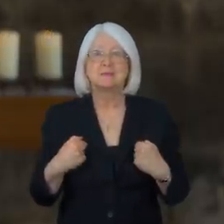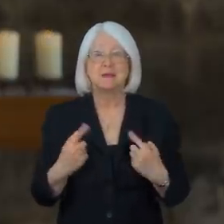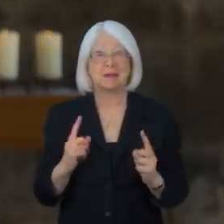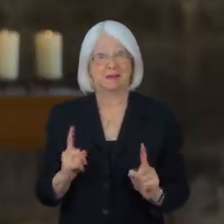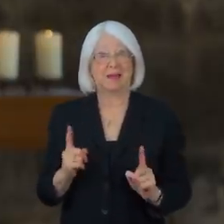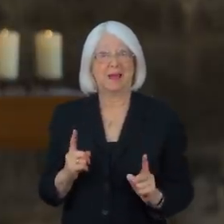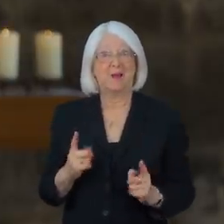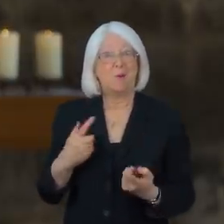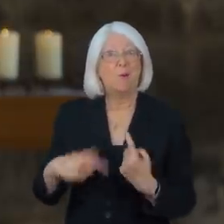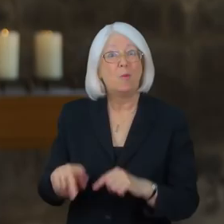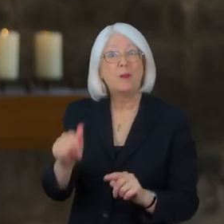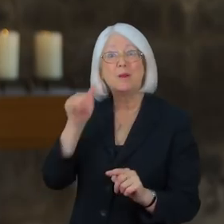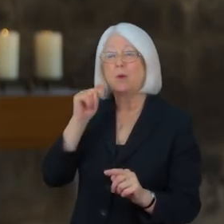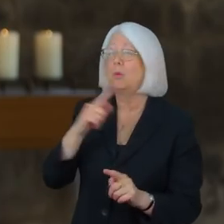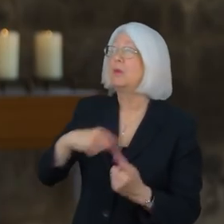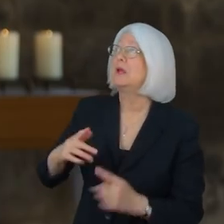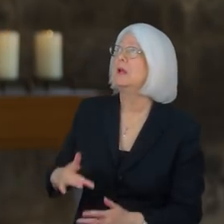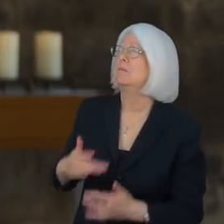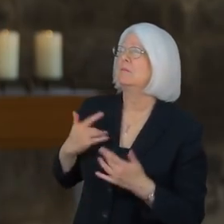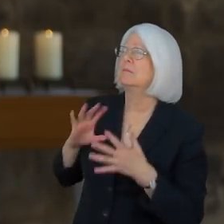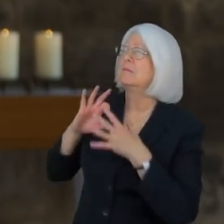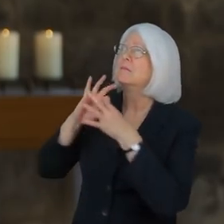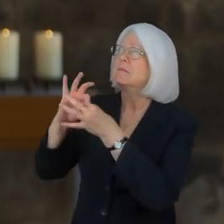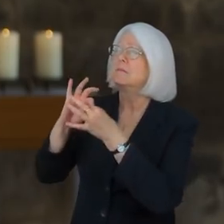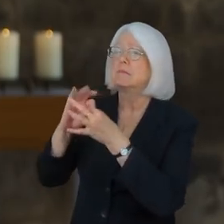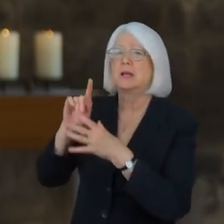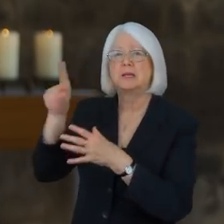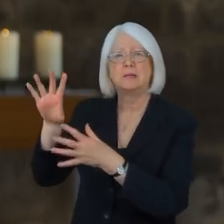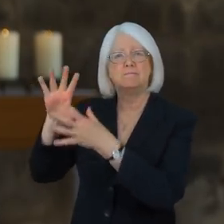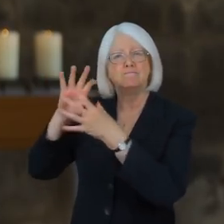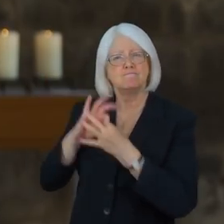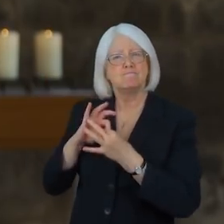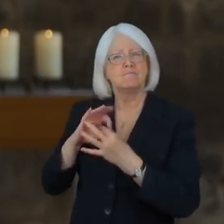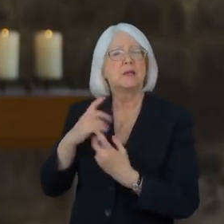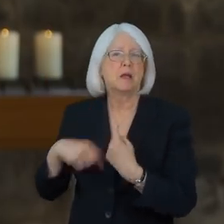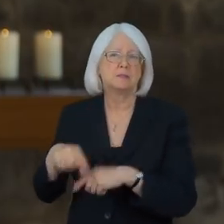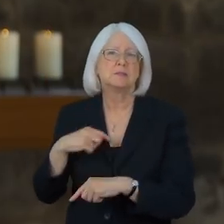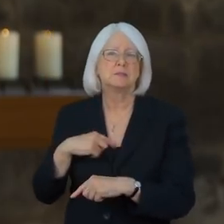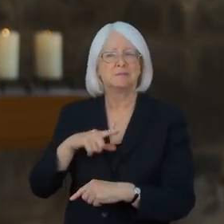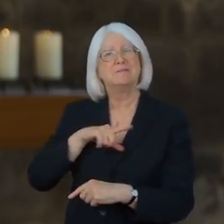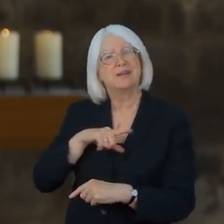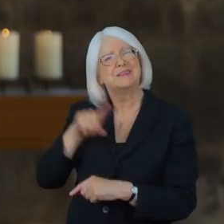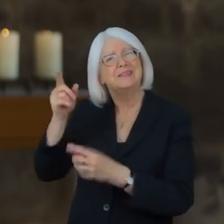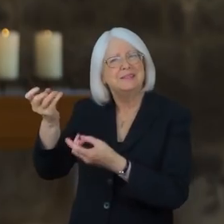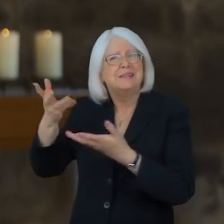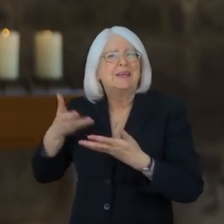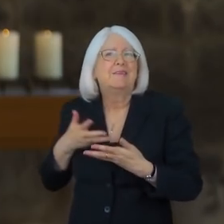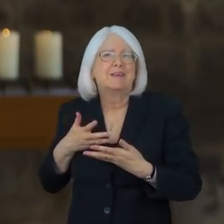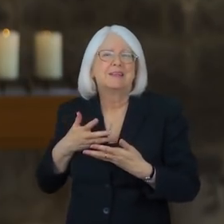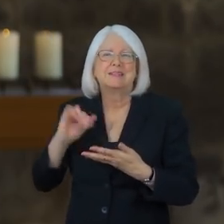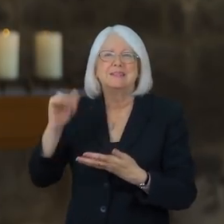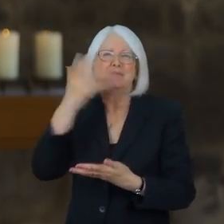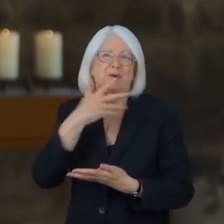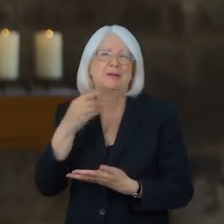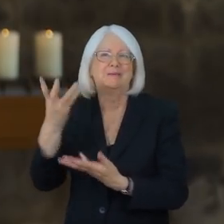we know that we abide in him, and he in us, because he has given us